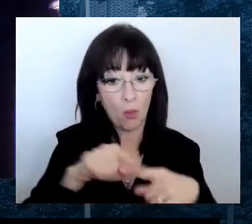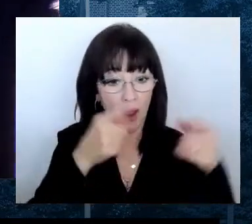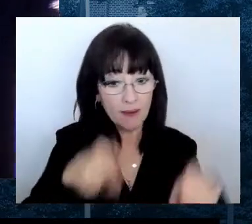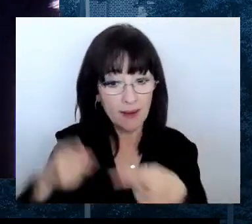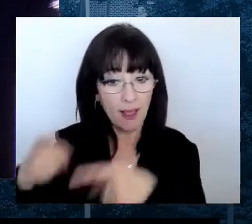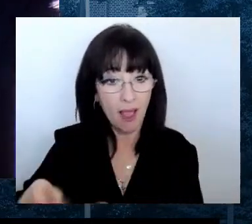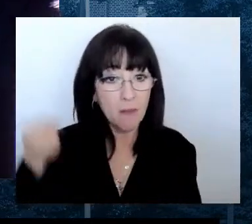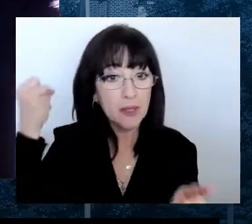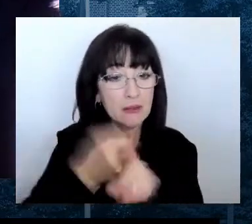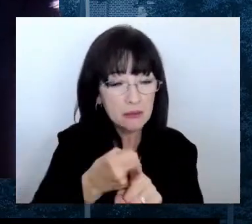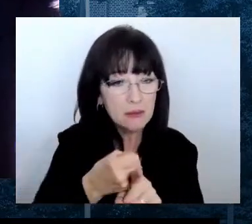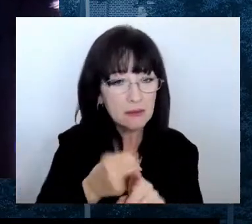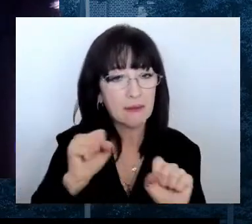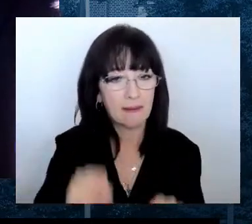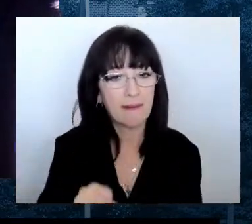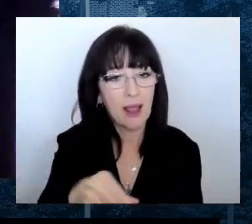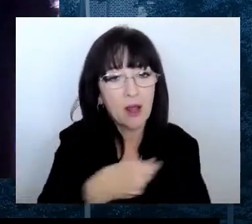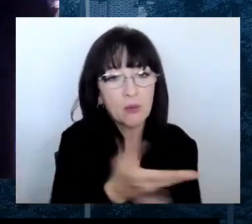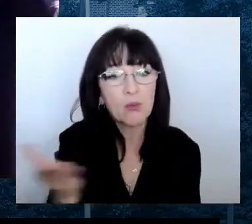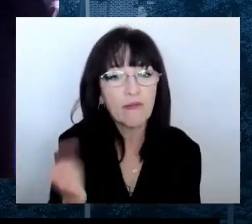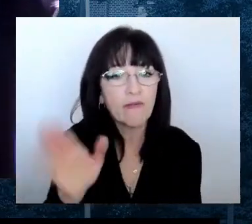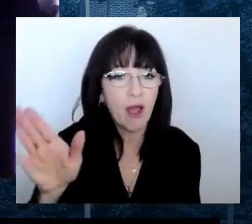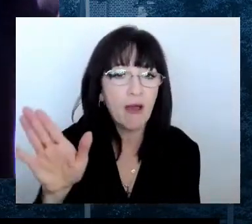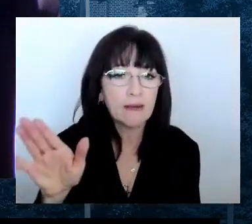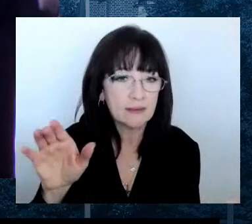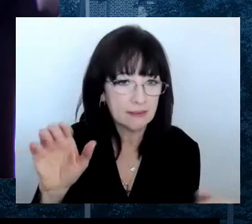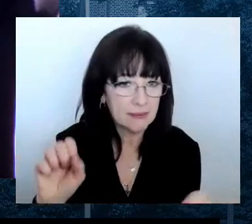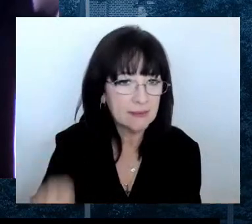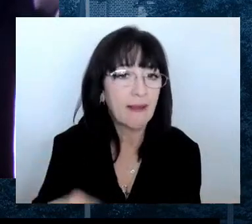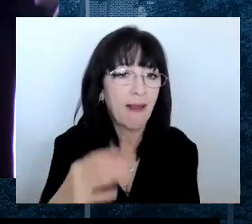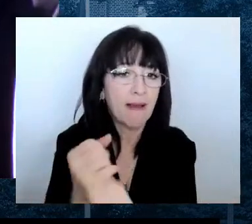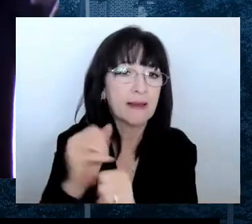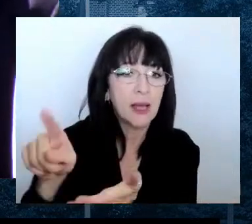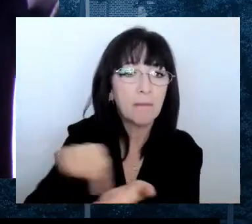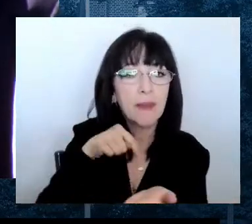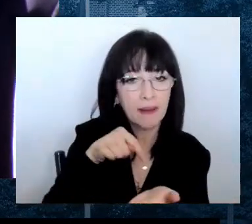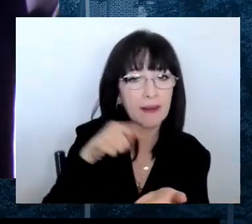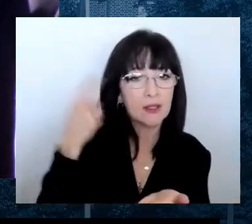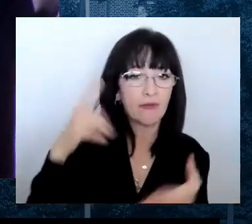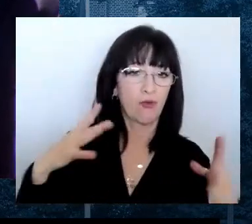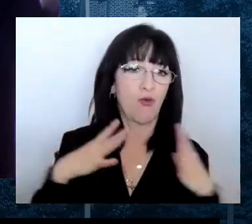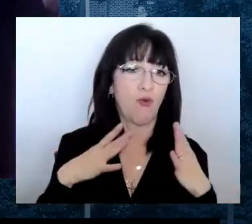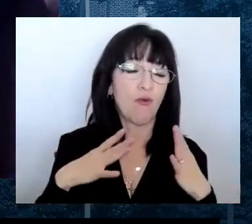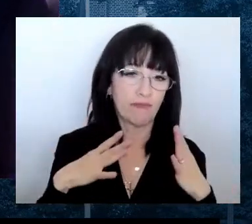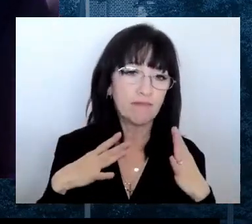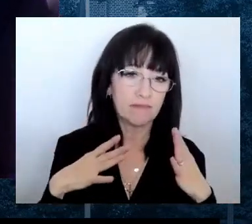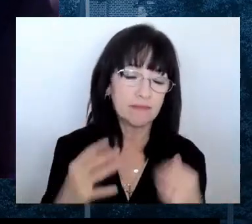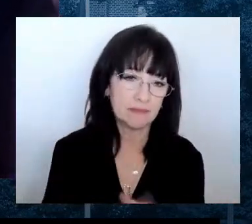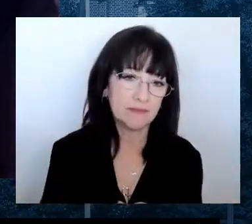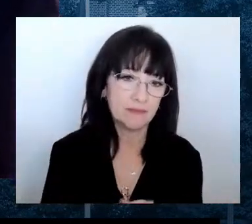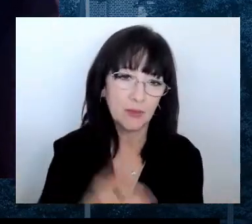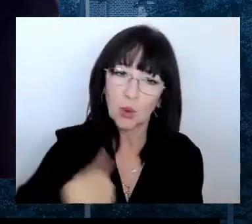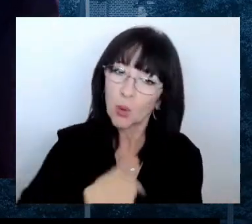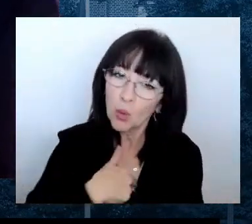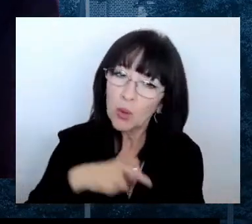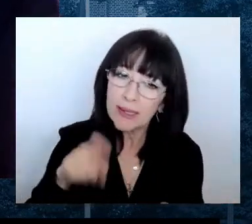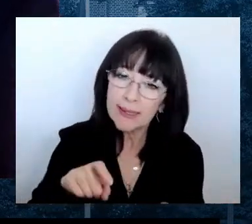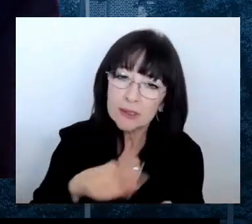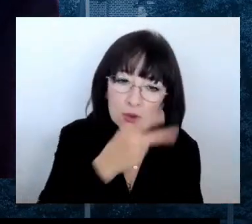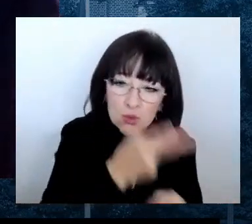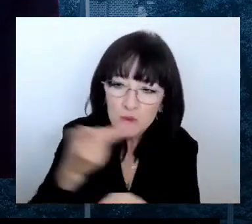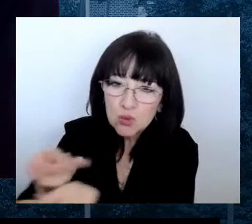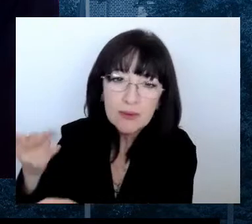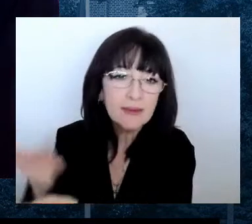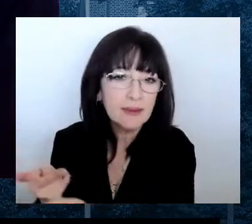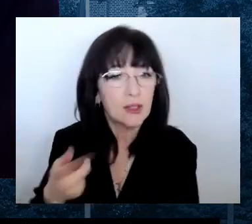values, that in a state of neighbors we share a duty to care, to look out for one another when we need it most, to look out for each